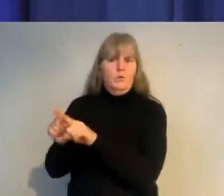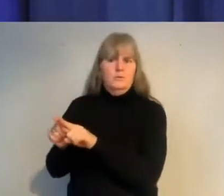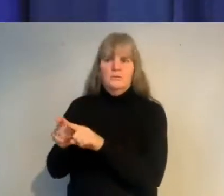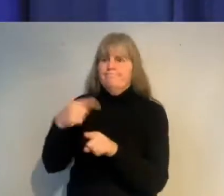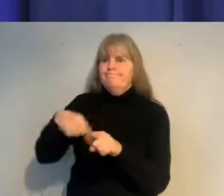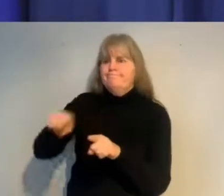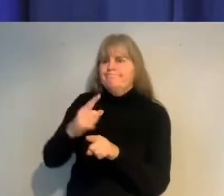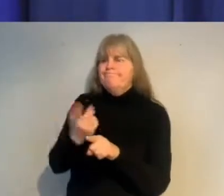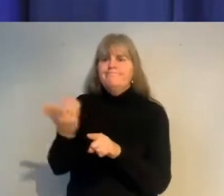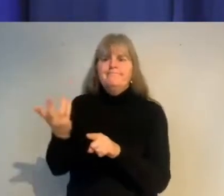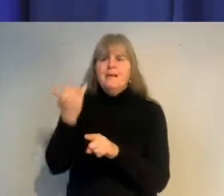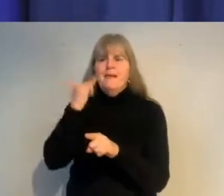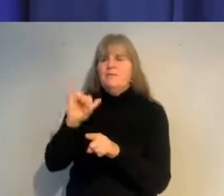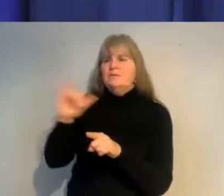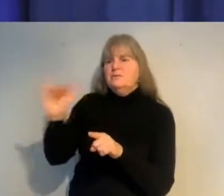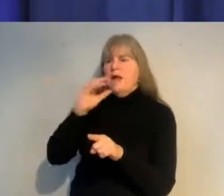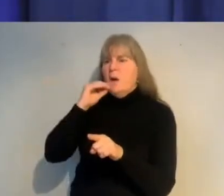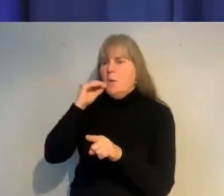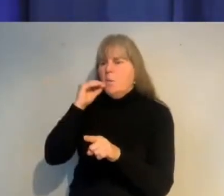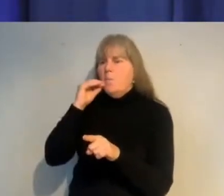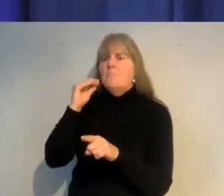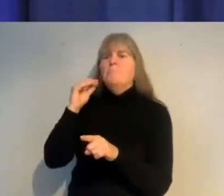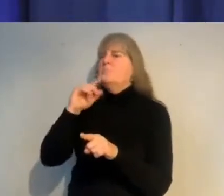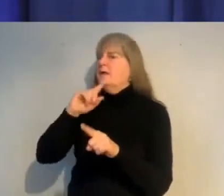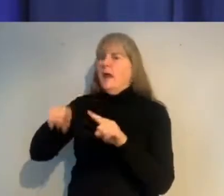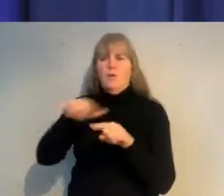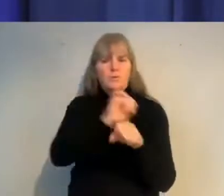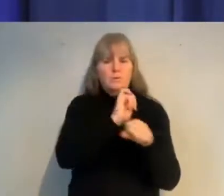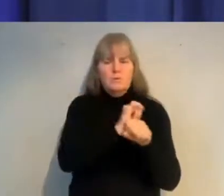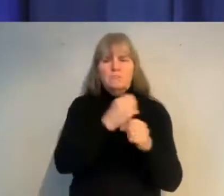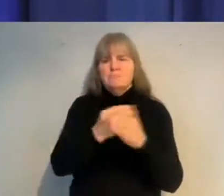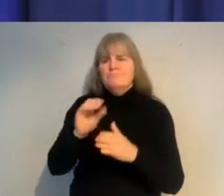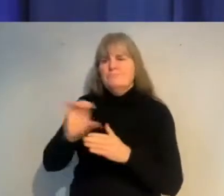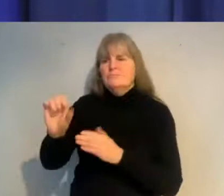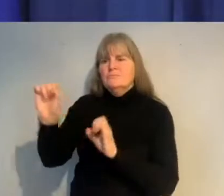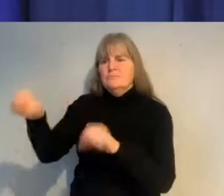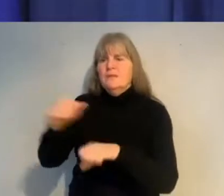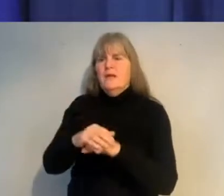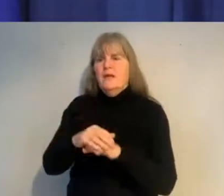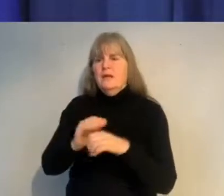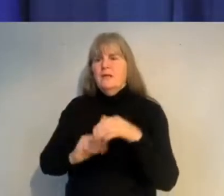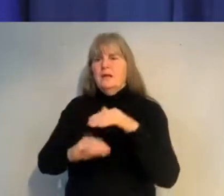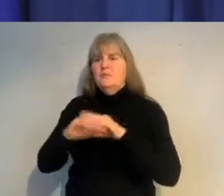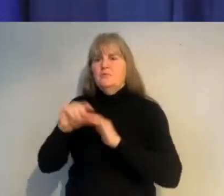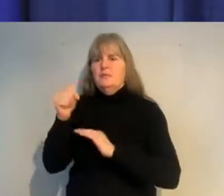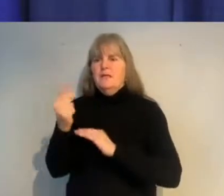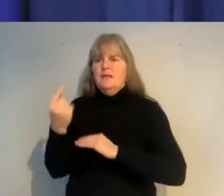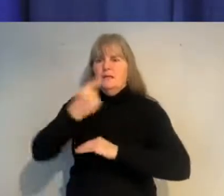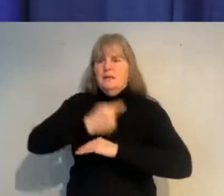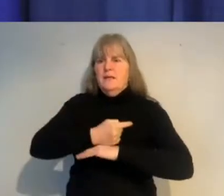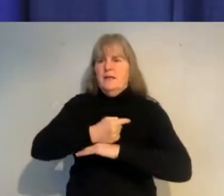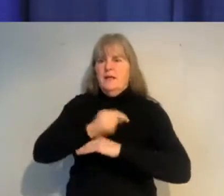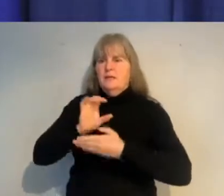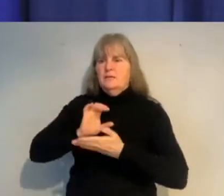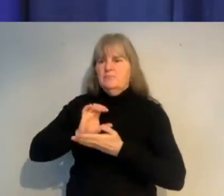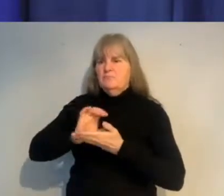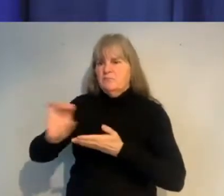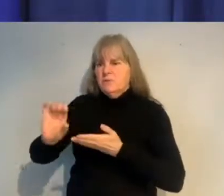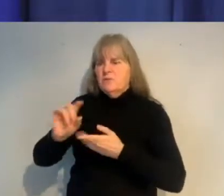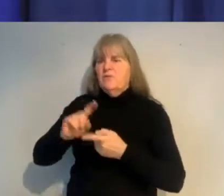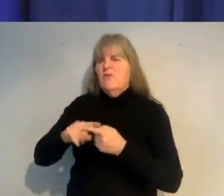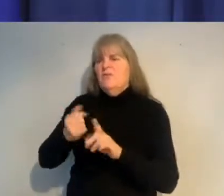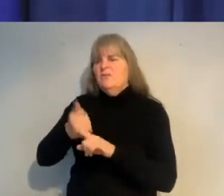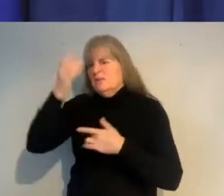work due to COVID. It provides up to 10 days wages for workers who are sick, self-isolating, or caring